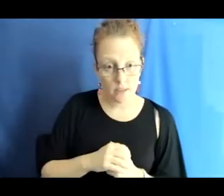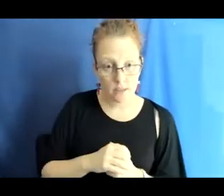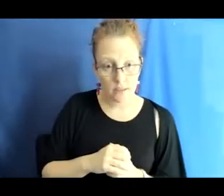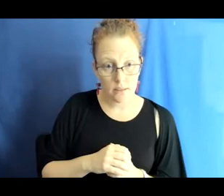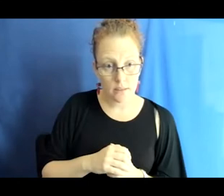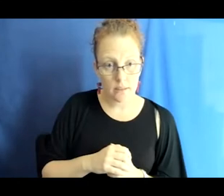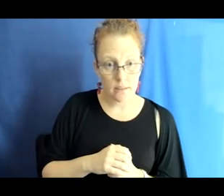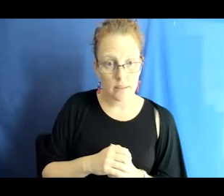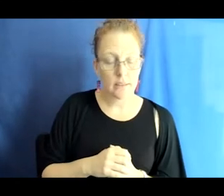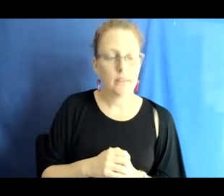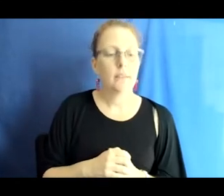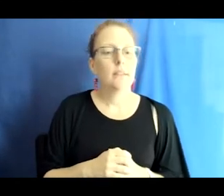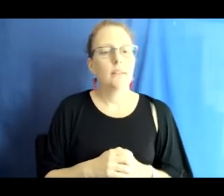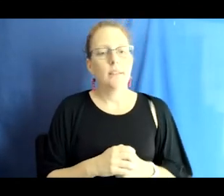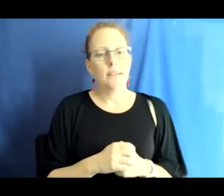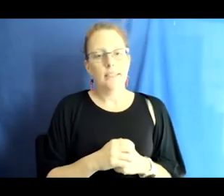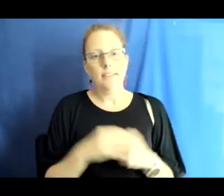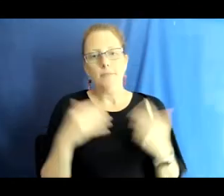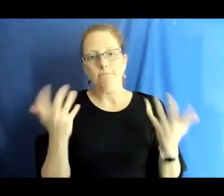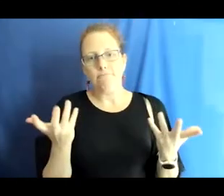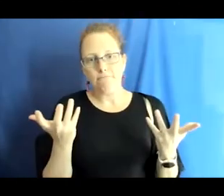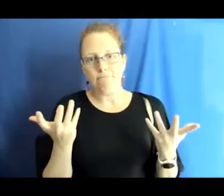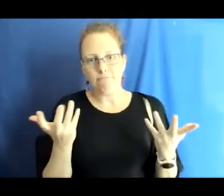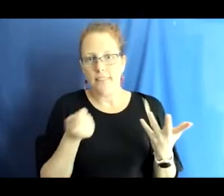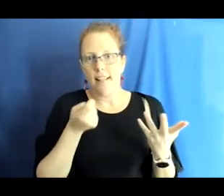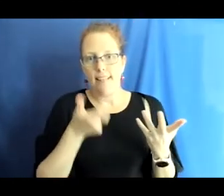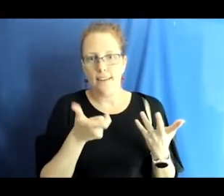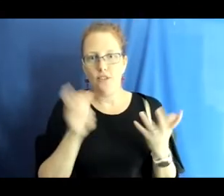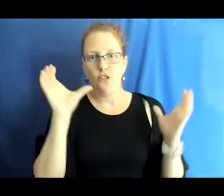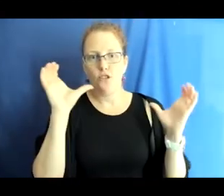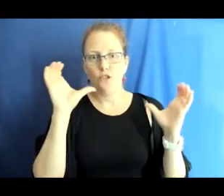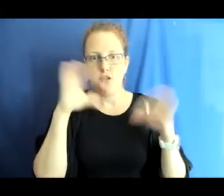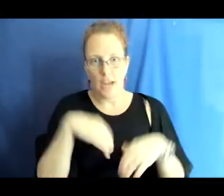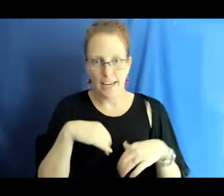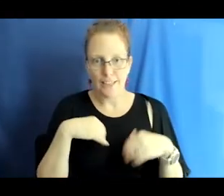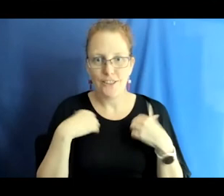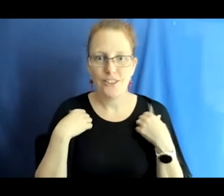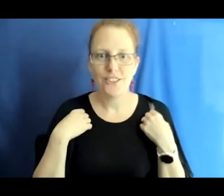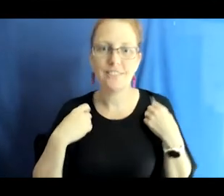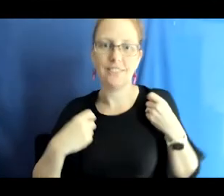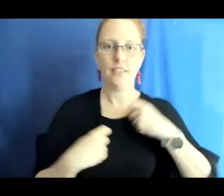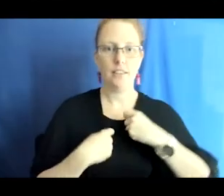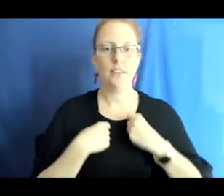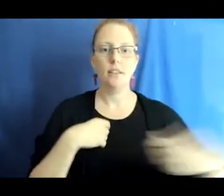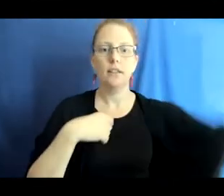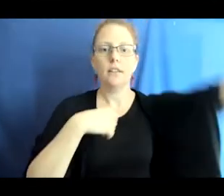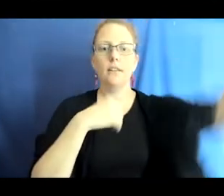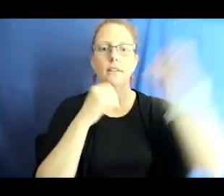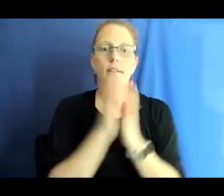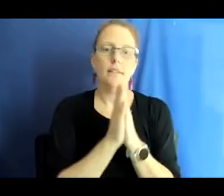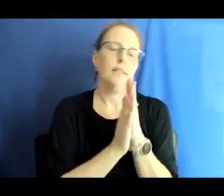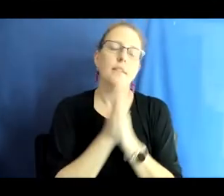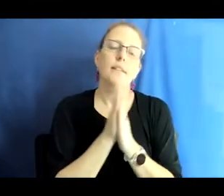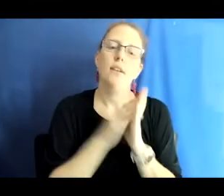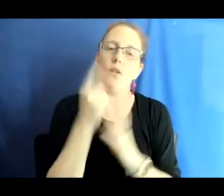in, like one part of me is there like as his friend and just hoping that everything goes well, and then you're also there as a filmmaker that